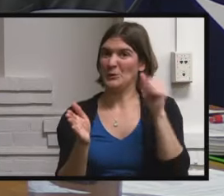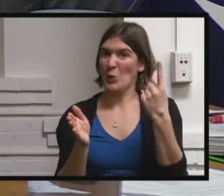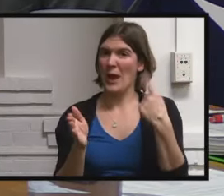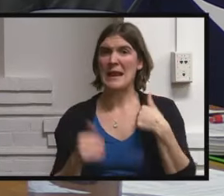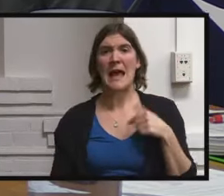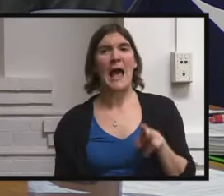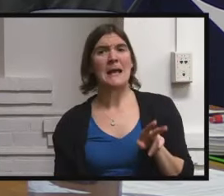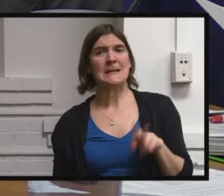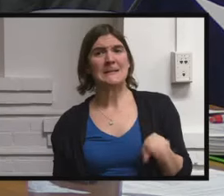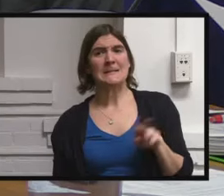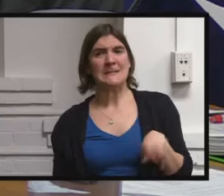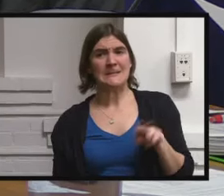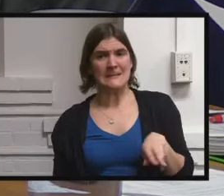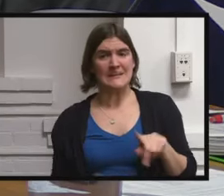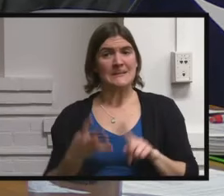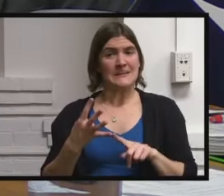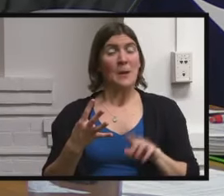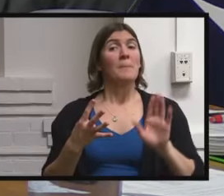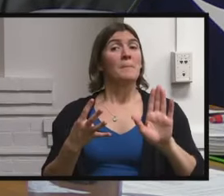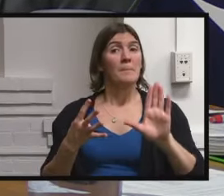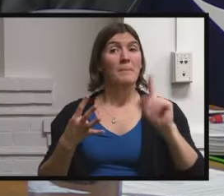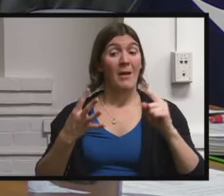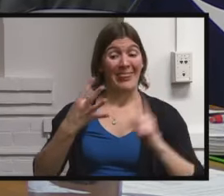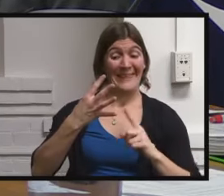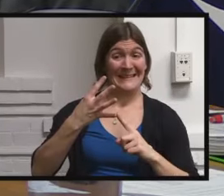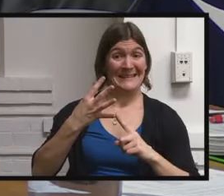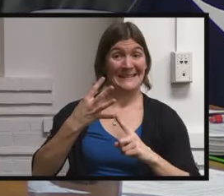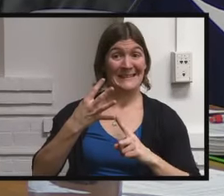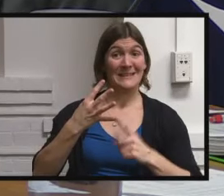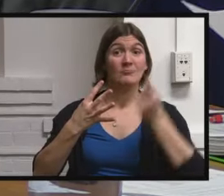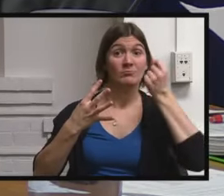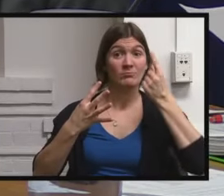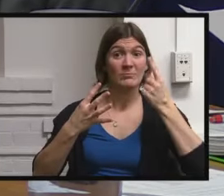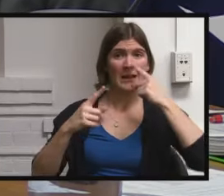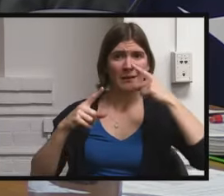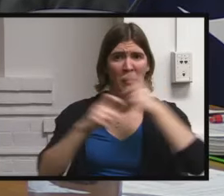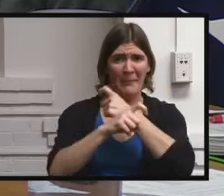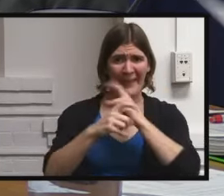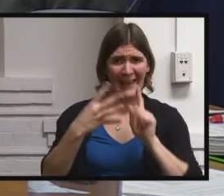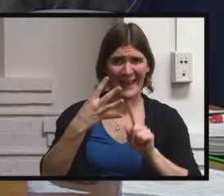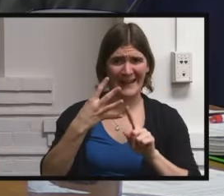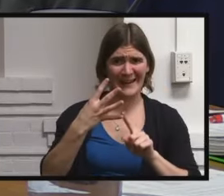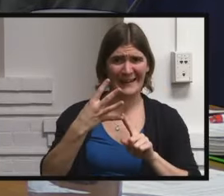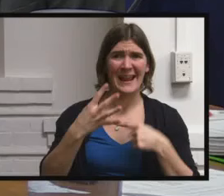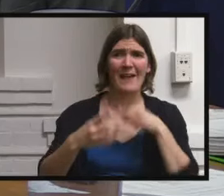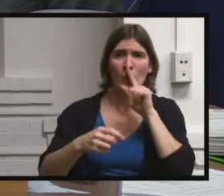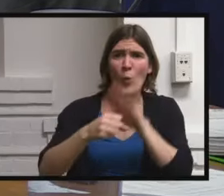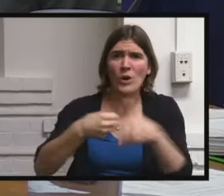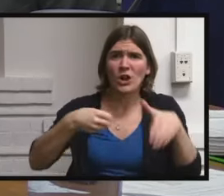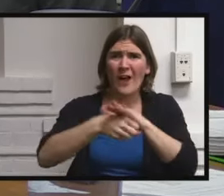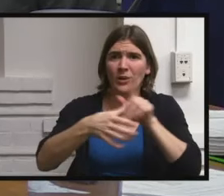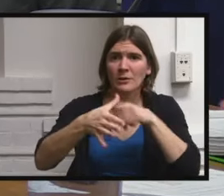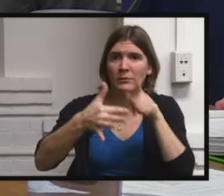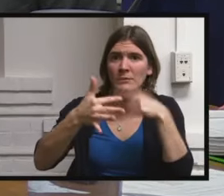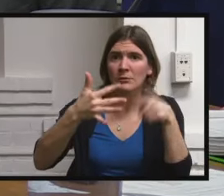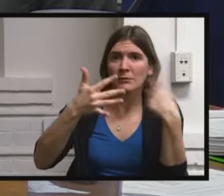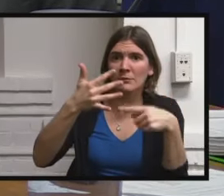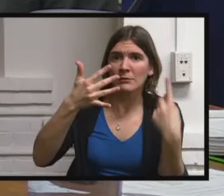this equipment. But in this particular case, there's a complicated set of warranties that come with